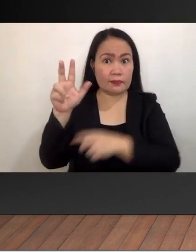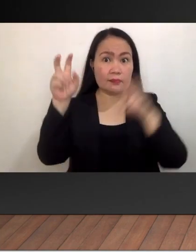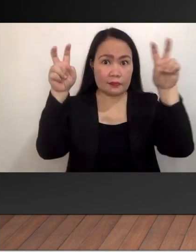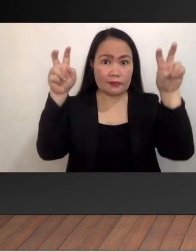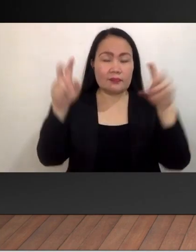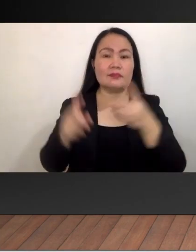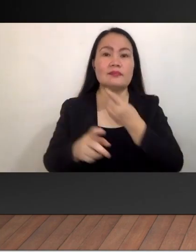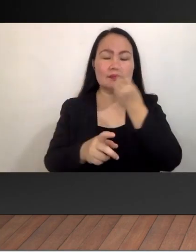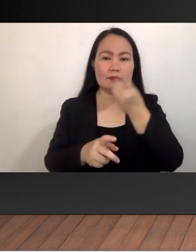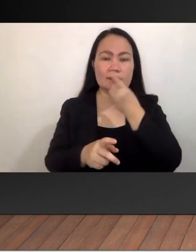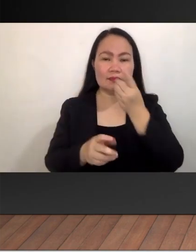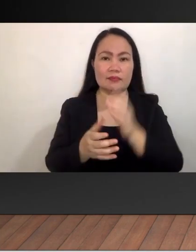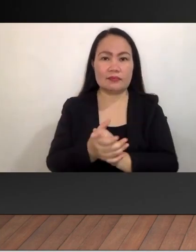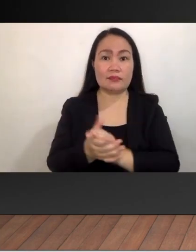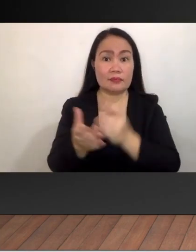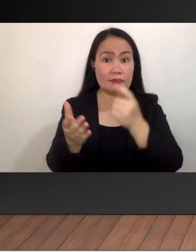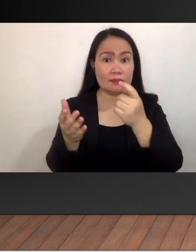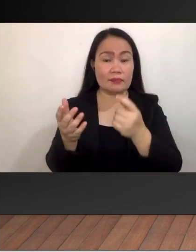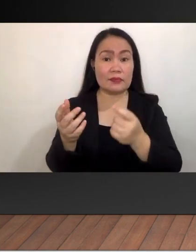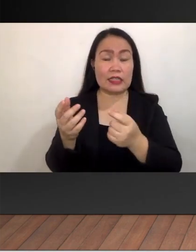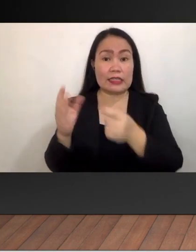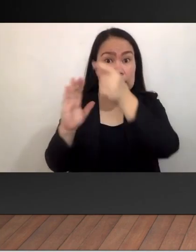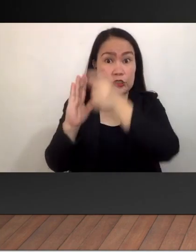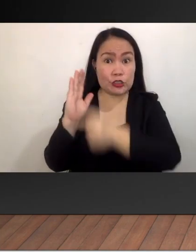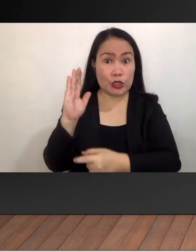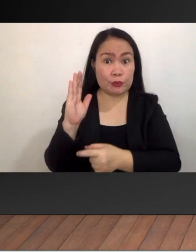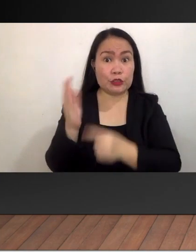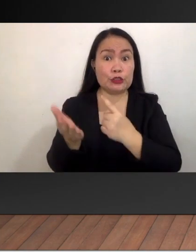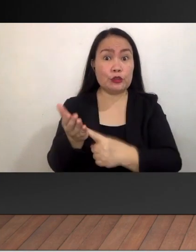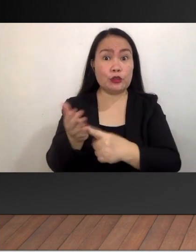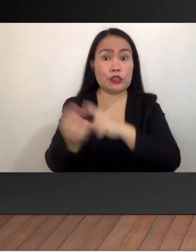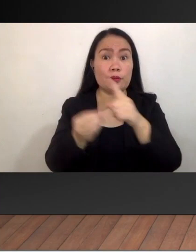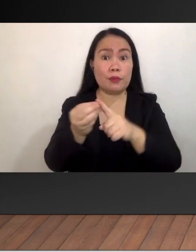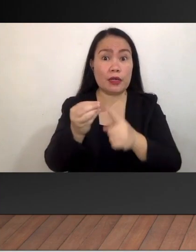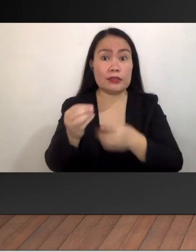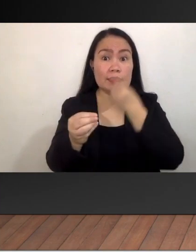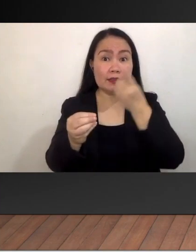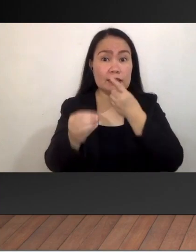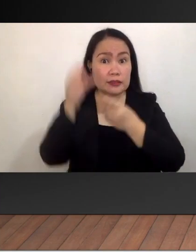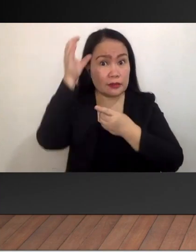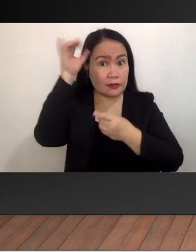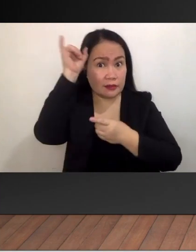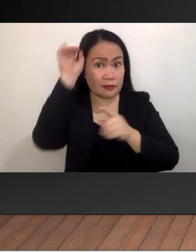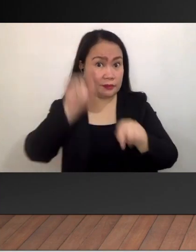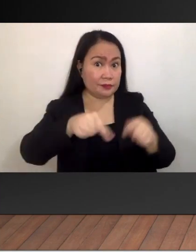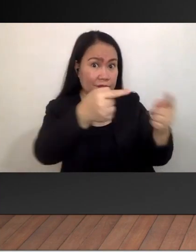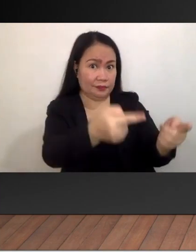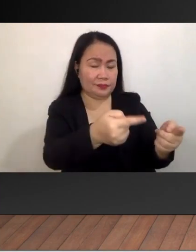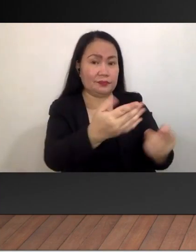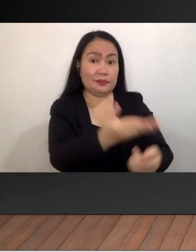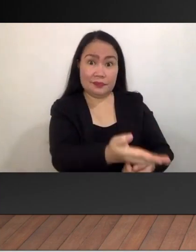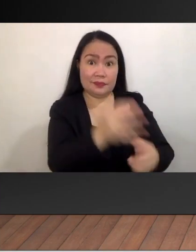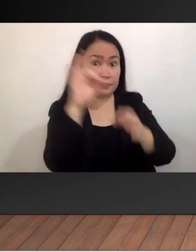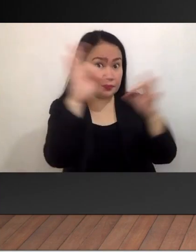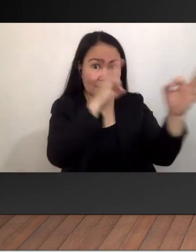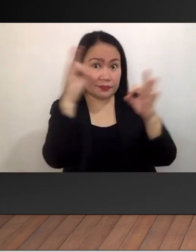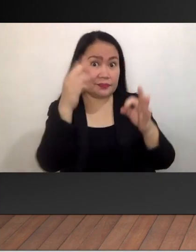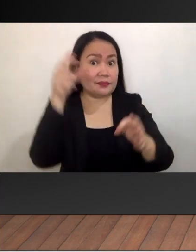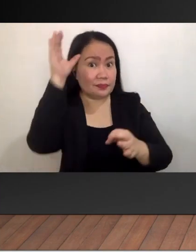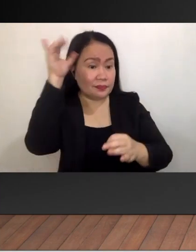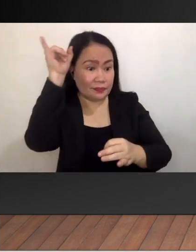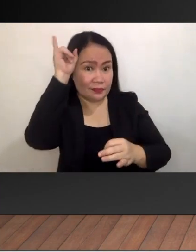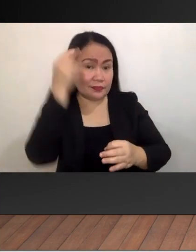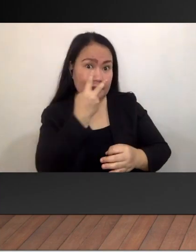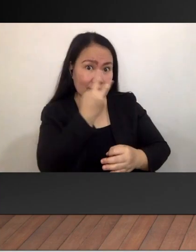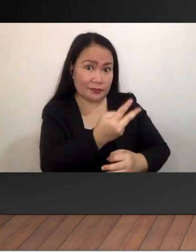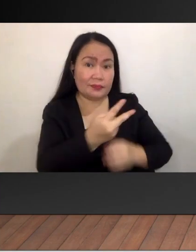Chapter 3. The Dinner. This chapter talks about the dinner Ibarra went to. At this feast,